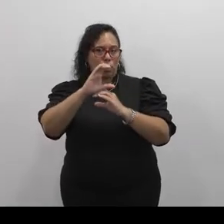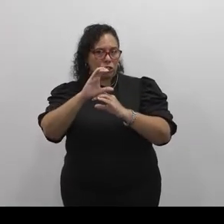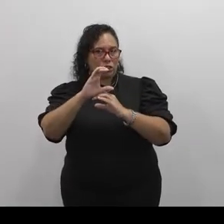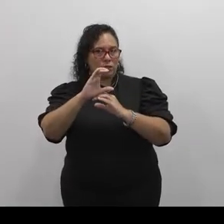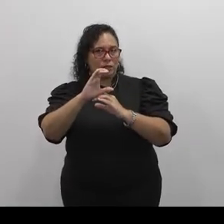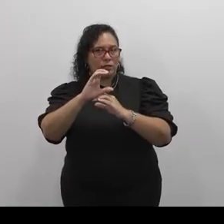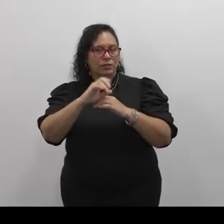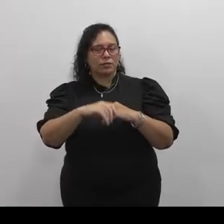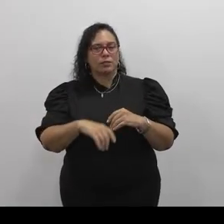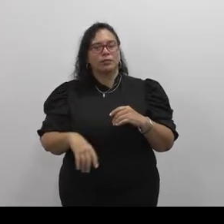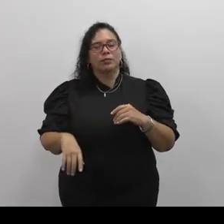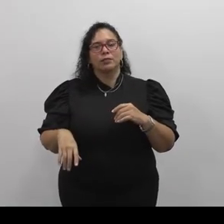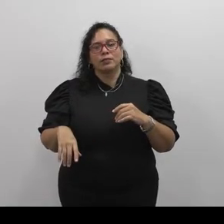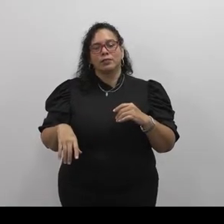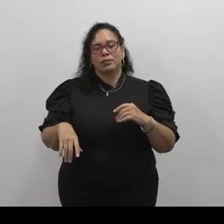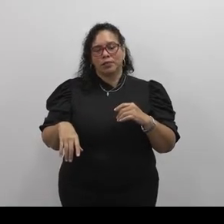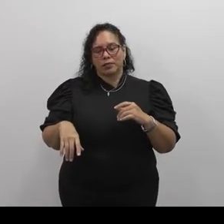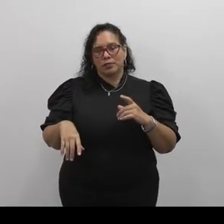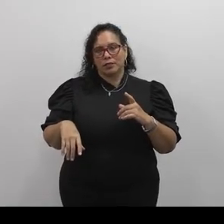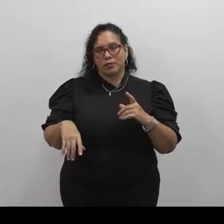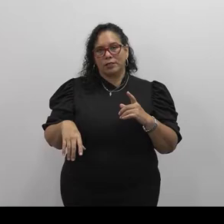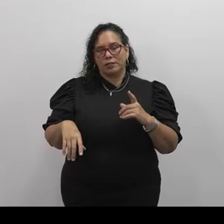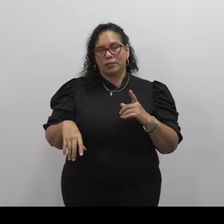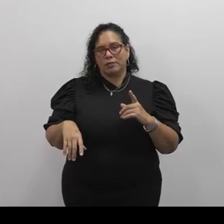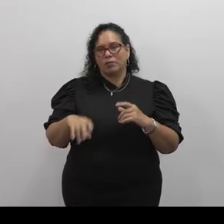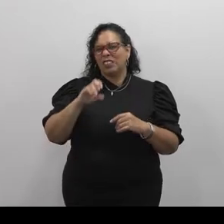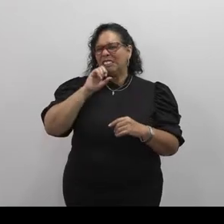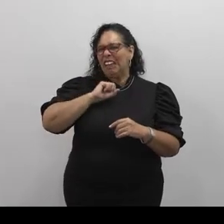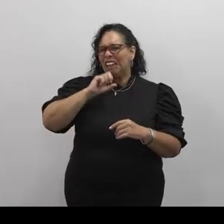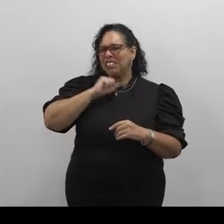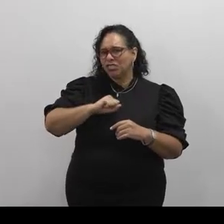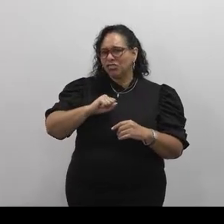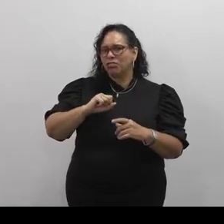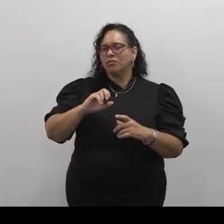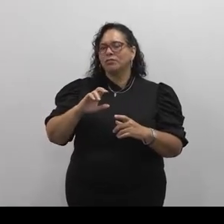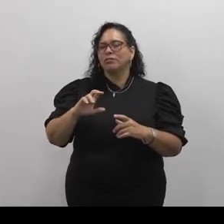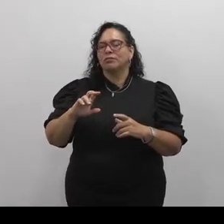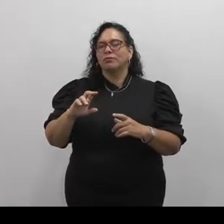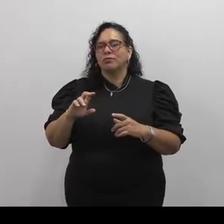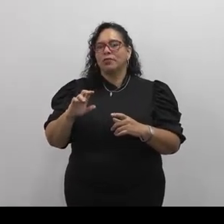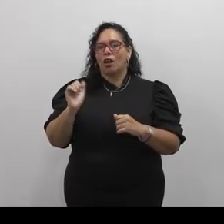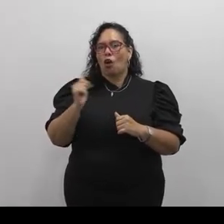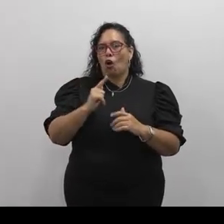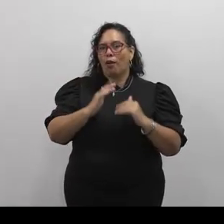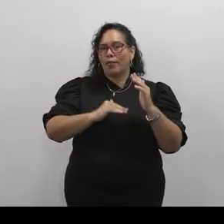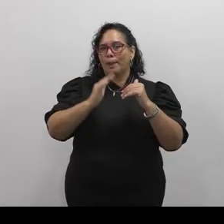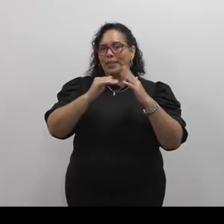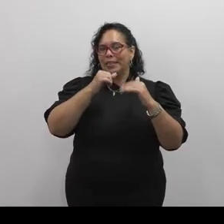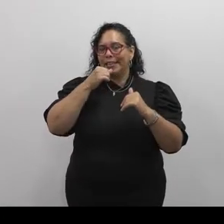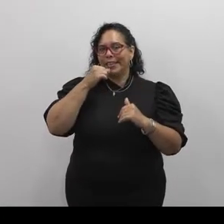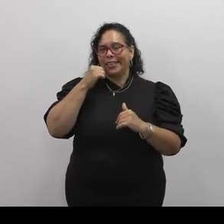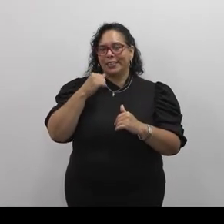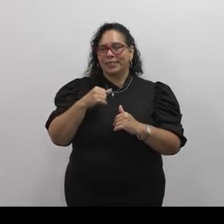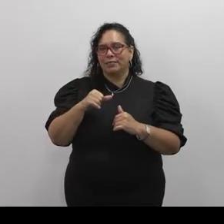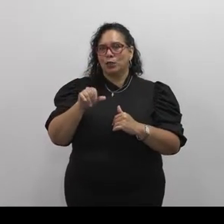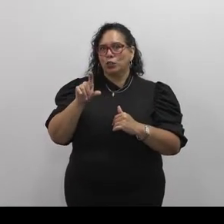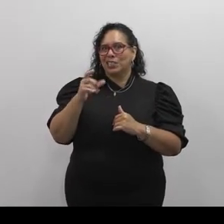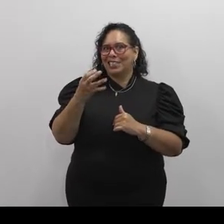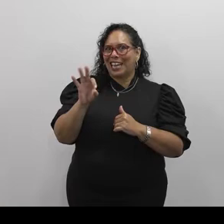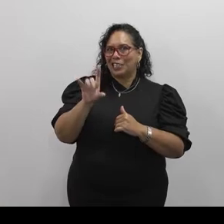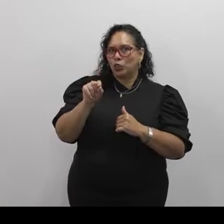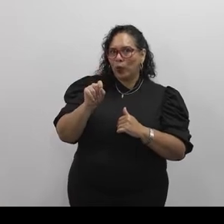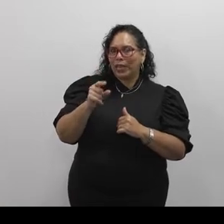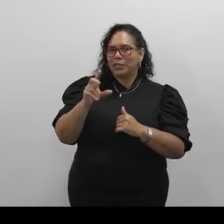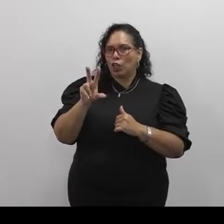the 20s, the facilities on the facilities age and condition one, and all of the building, obviously that was done in the 30s, early